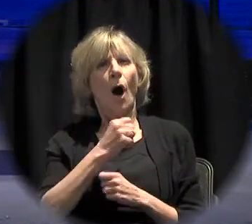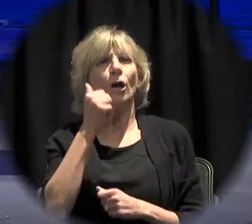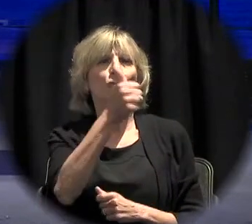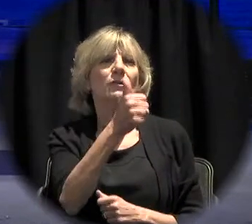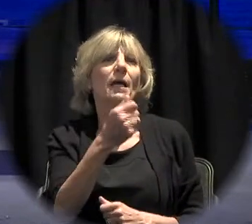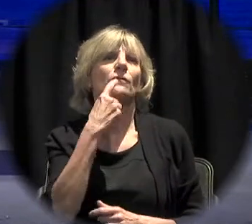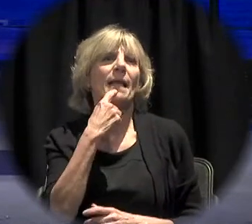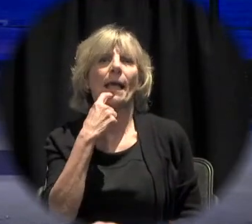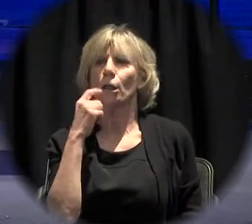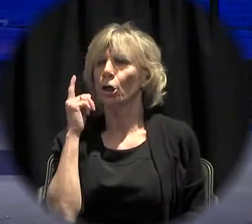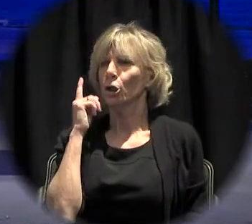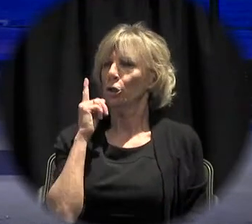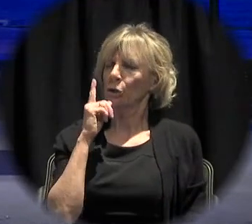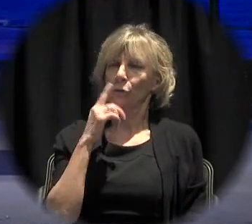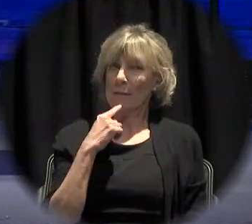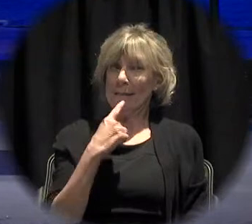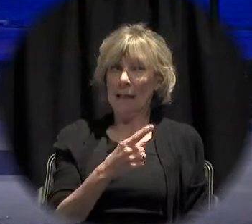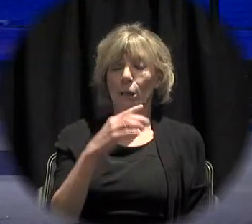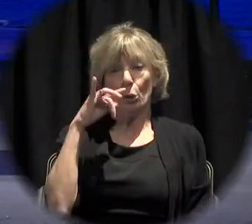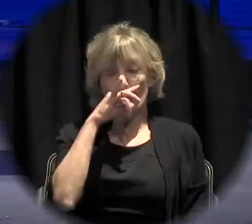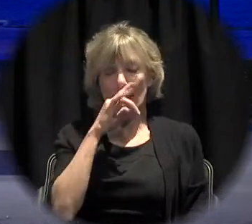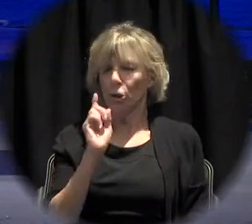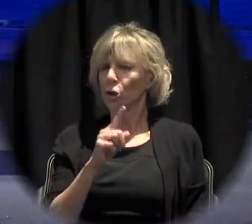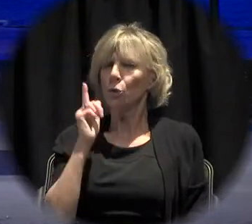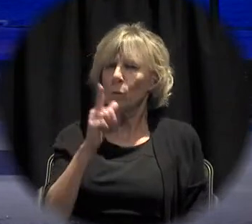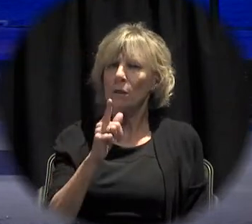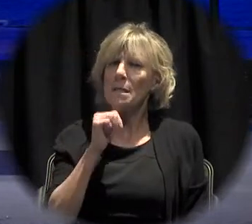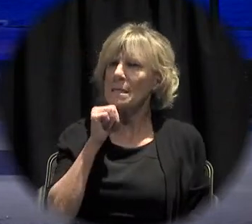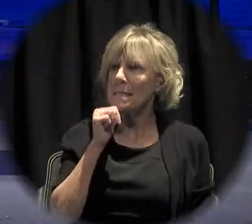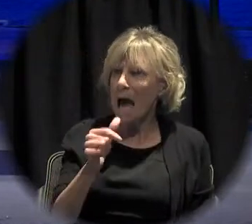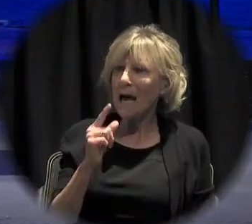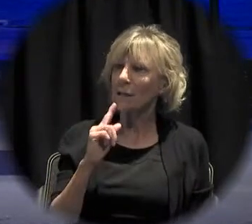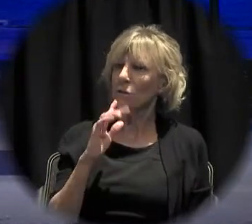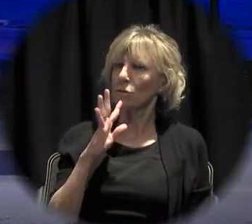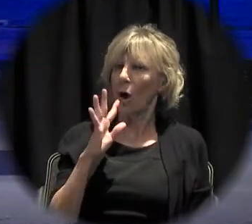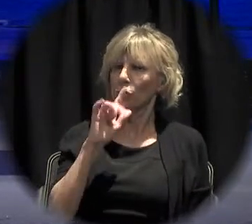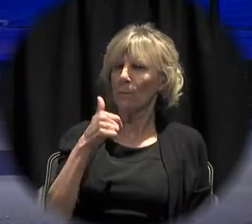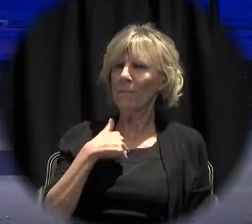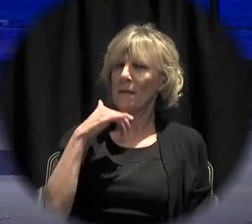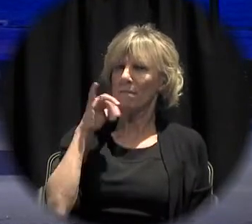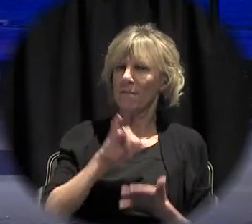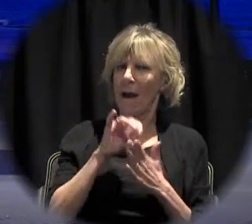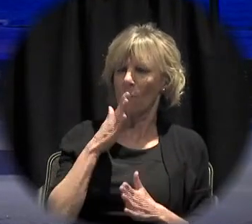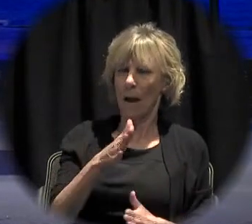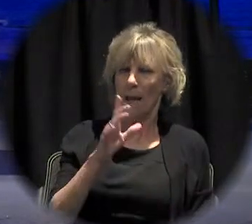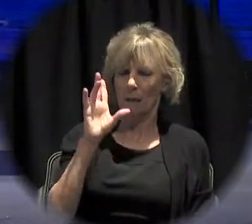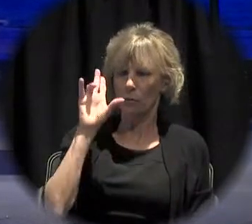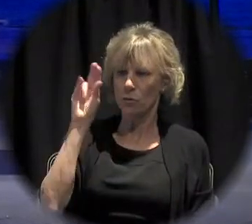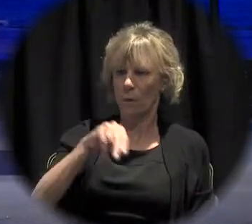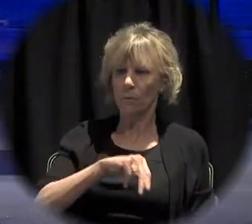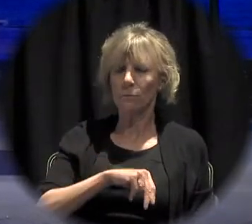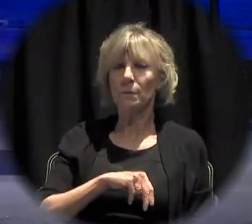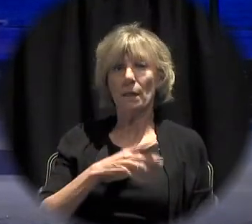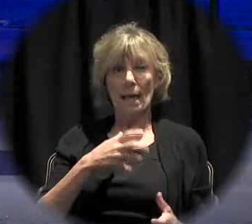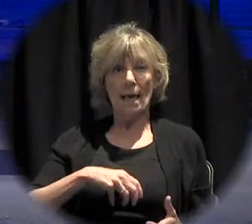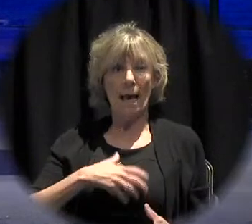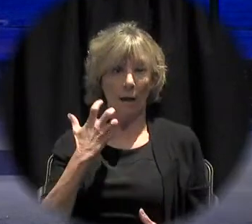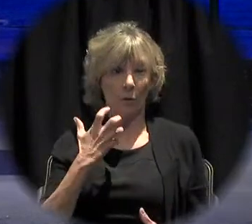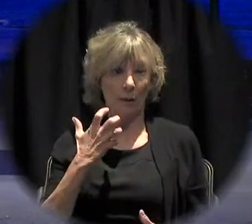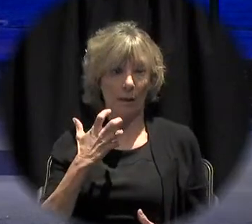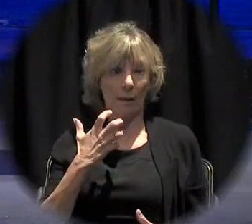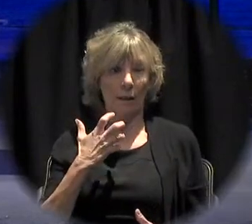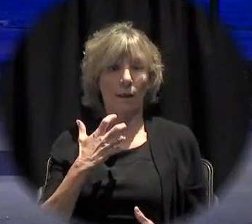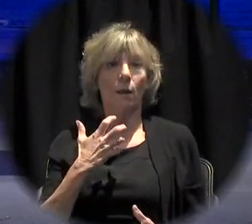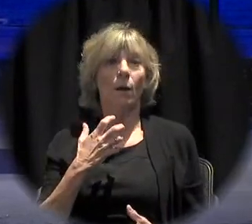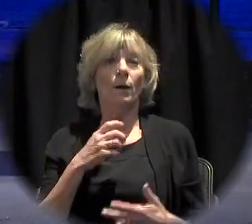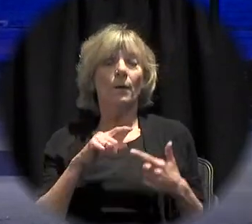Is that really helpful to our kids? Or is that about my heart and my pride being offended that my kids talk to me that way? Or